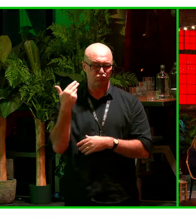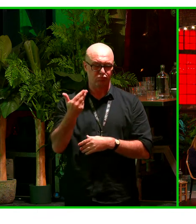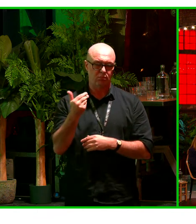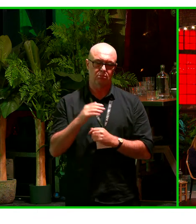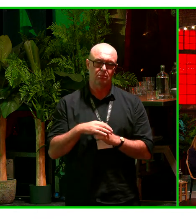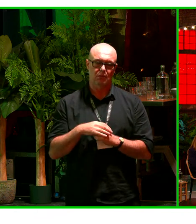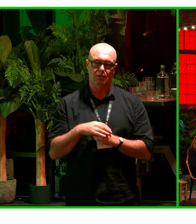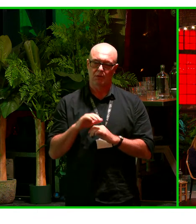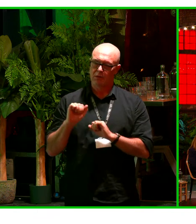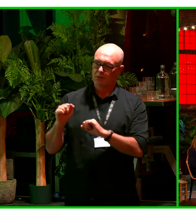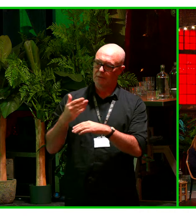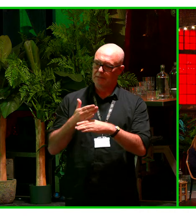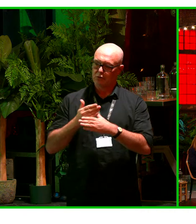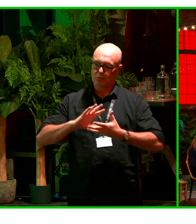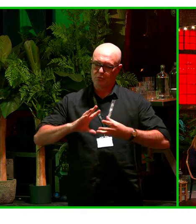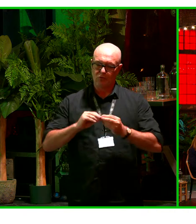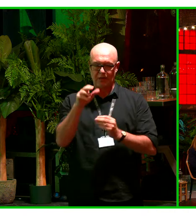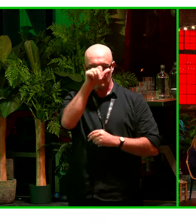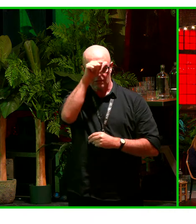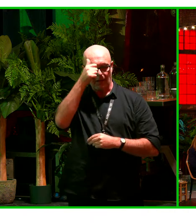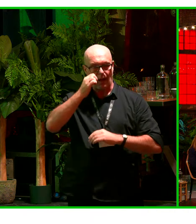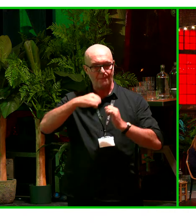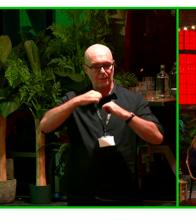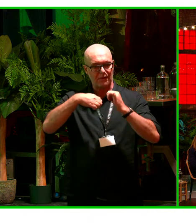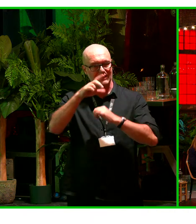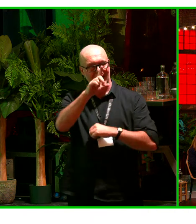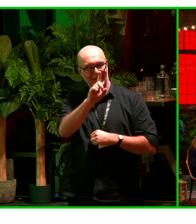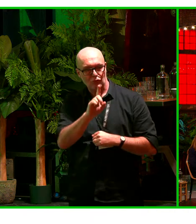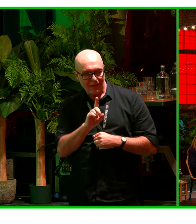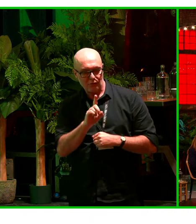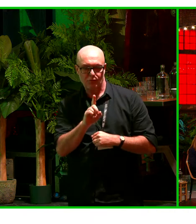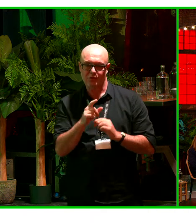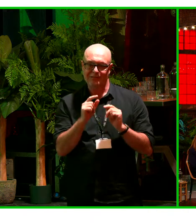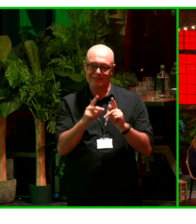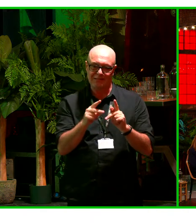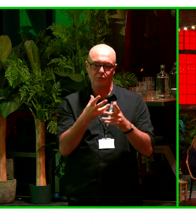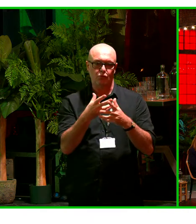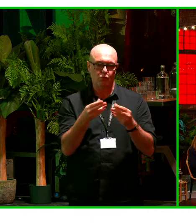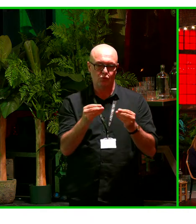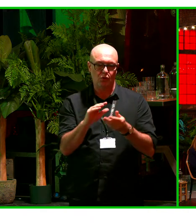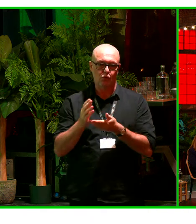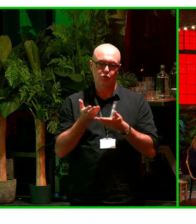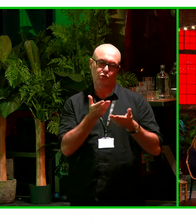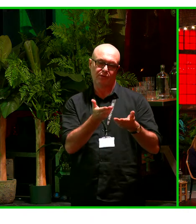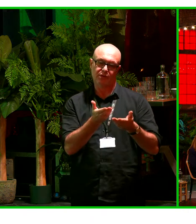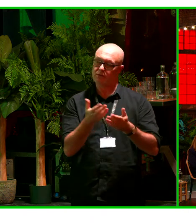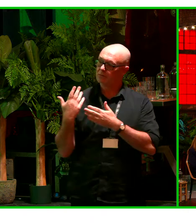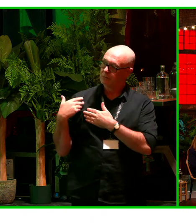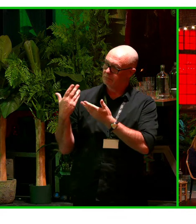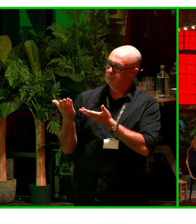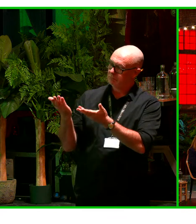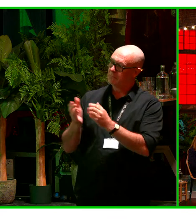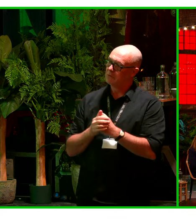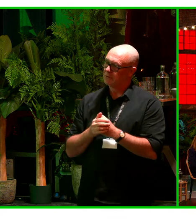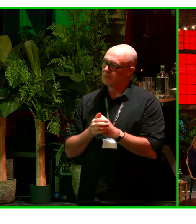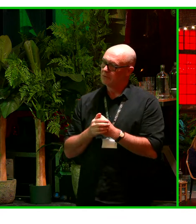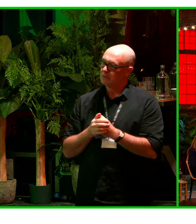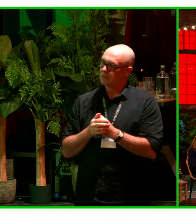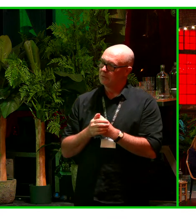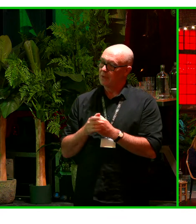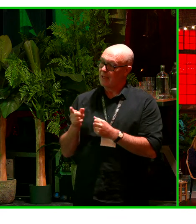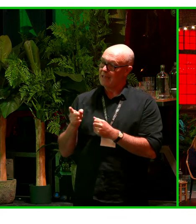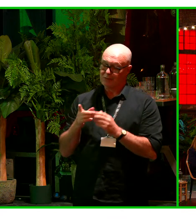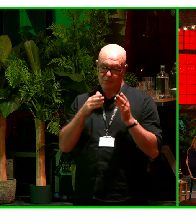smart building and electrification products, systems, solutions, and services. For his talk, Stephen is focusing on citywide